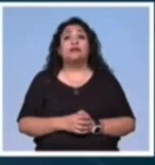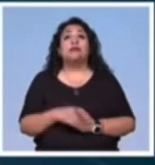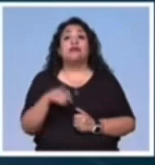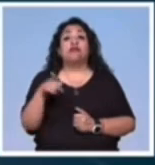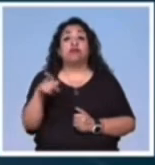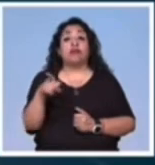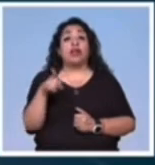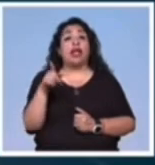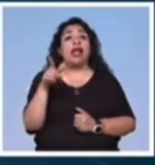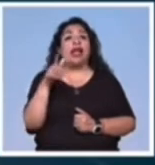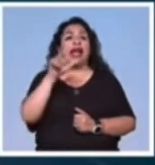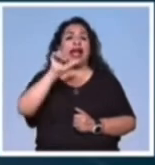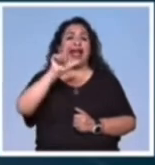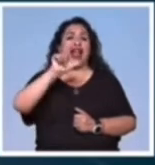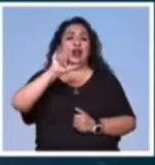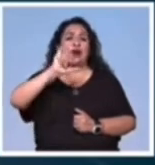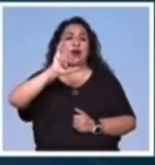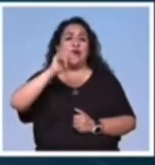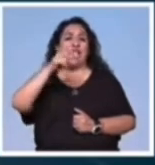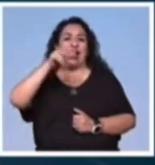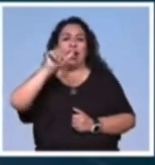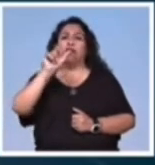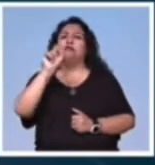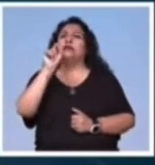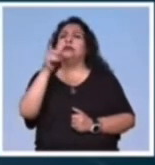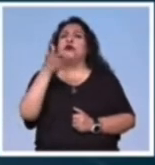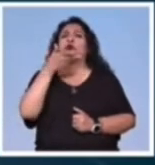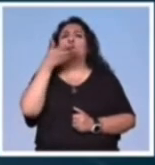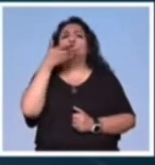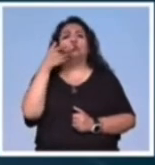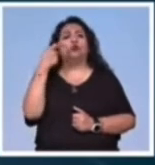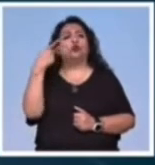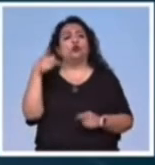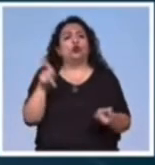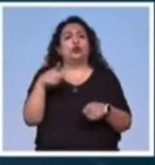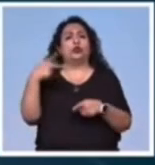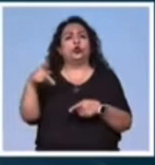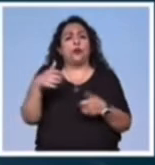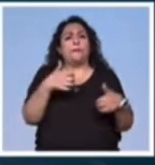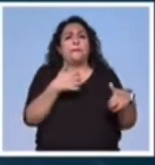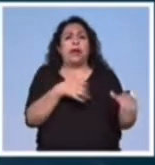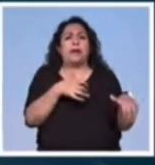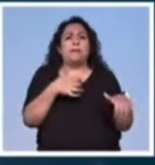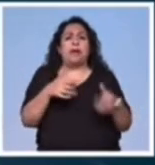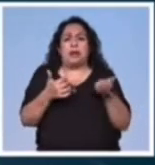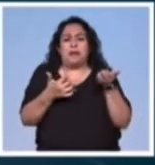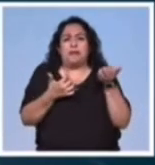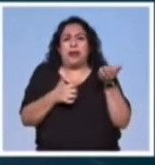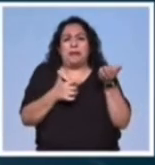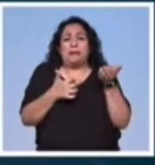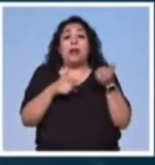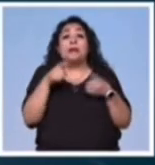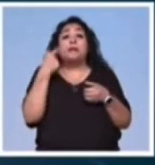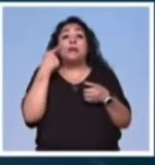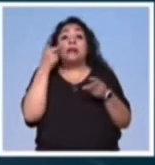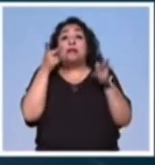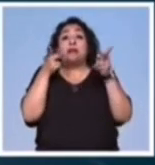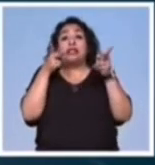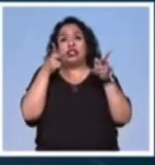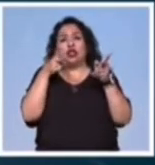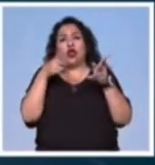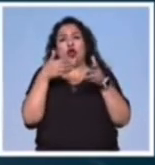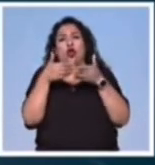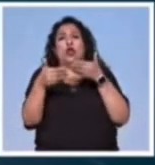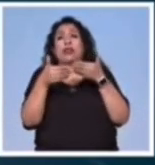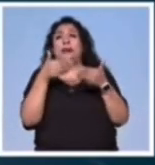Con una loja y desde luego la tradición musical de Hawái y su ukelele. También la visión contemporánea de estos acordes, Daniel